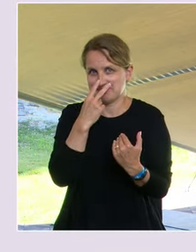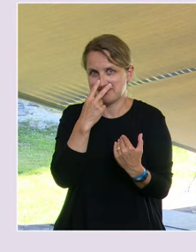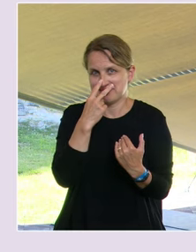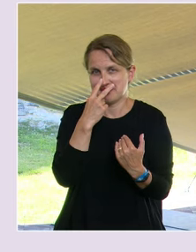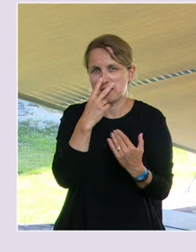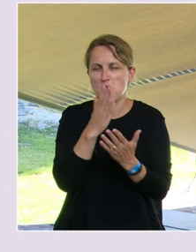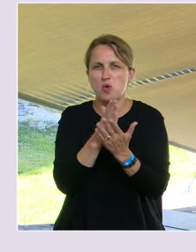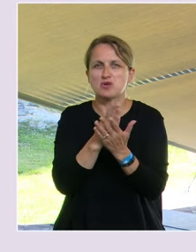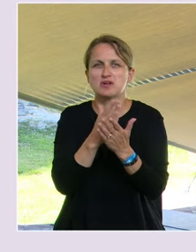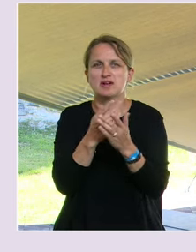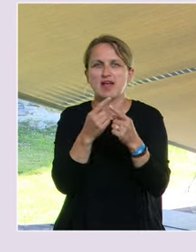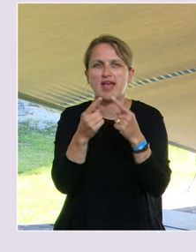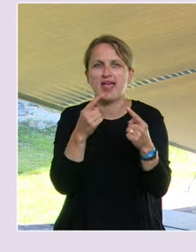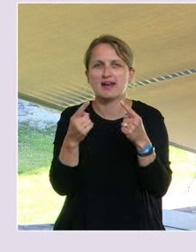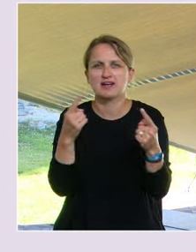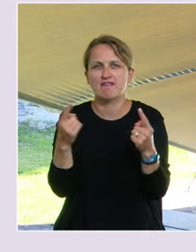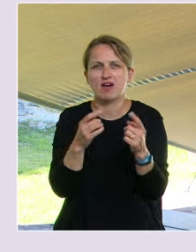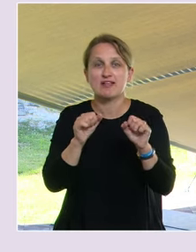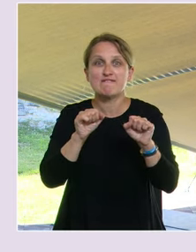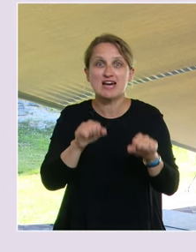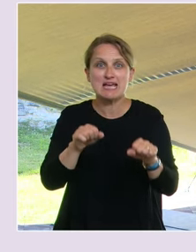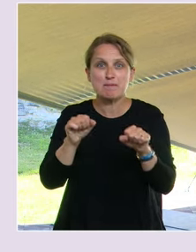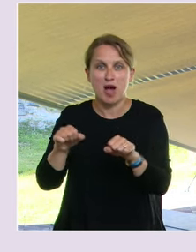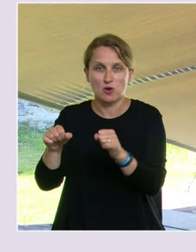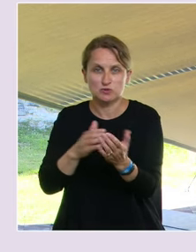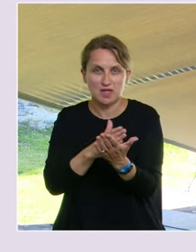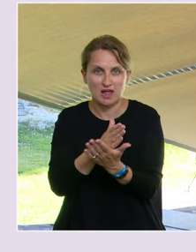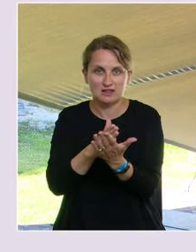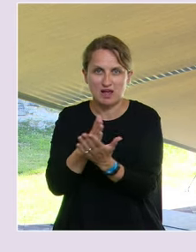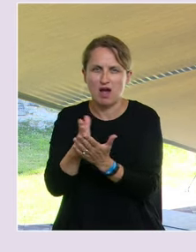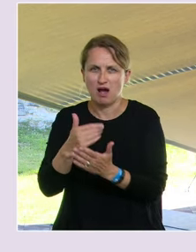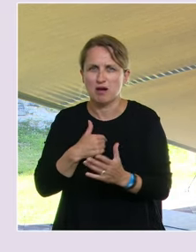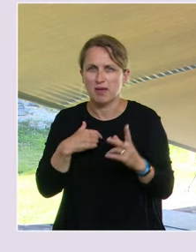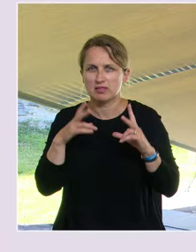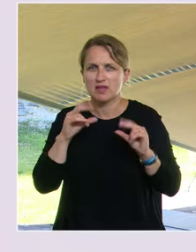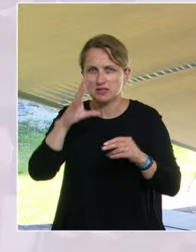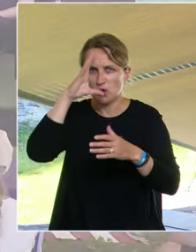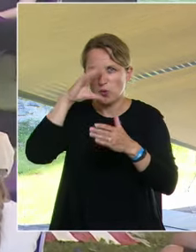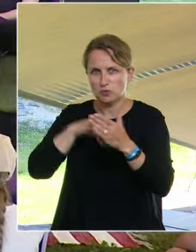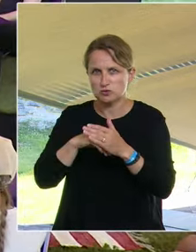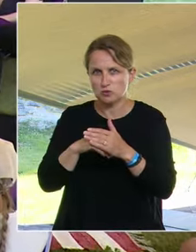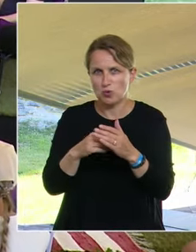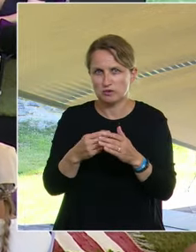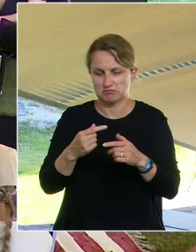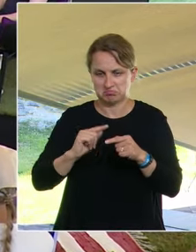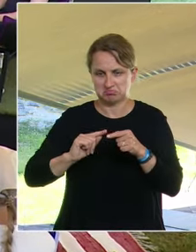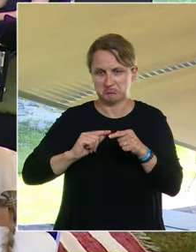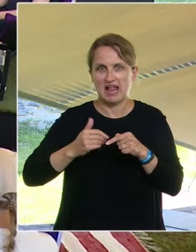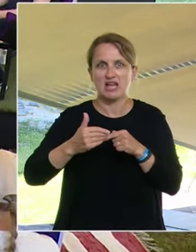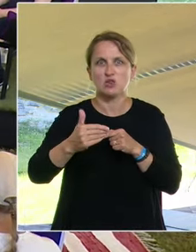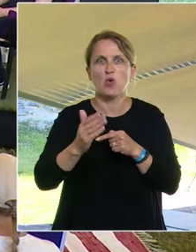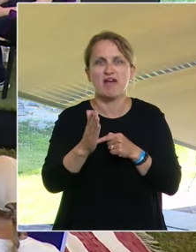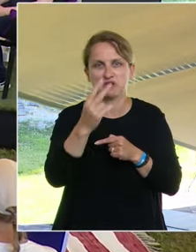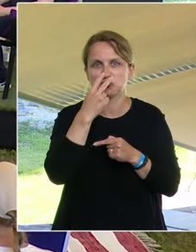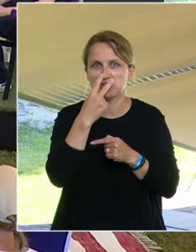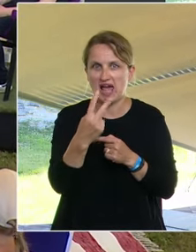is a different ways to go with this, but I truly believe that a lot of great things will happen soon and we'll see more